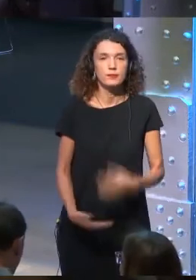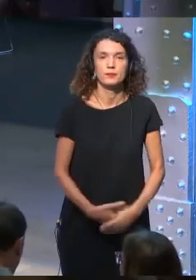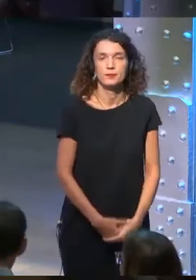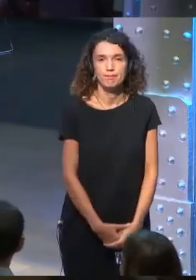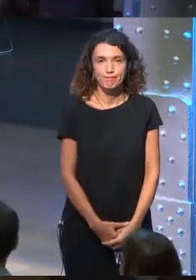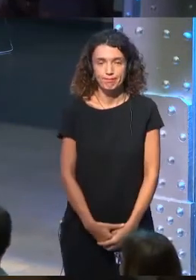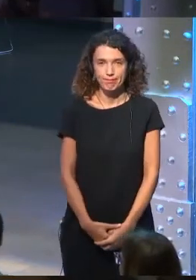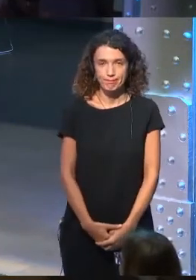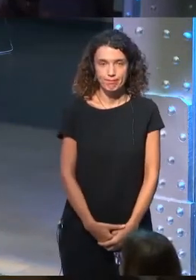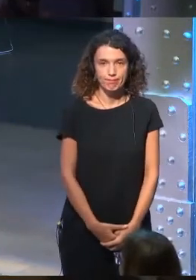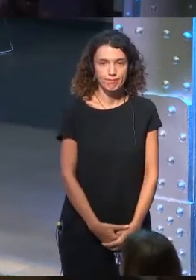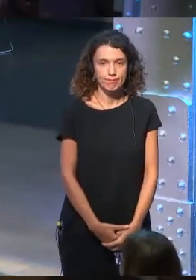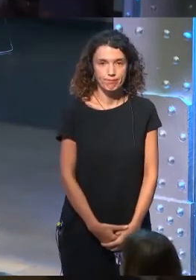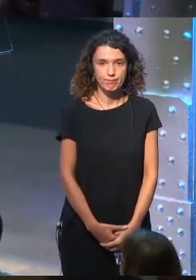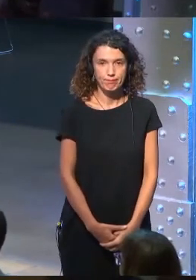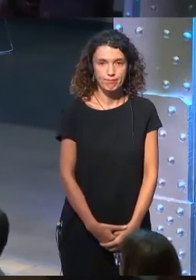will hear.